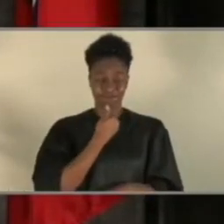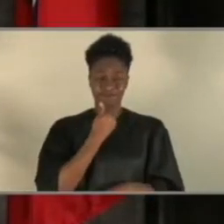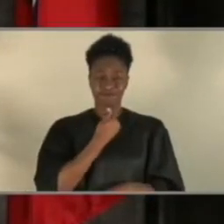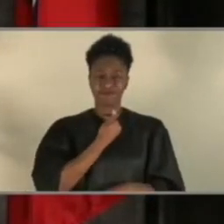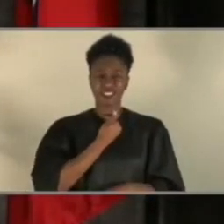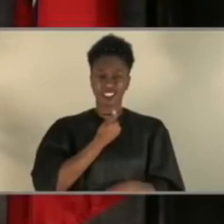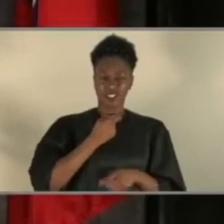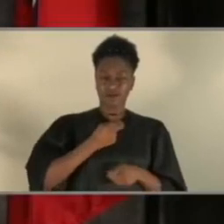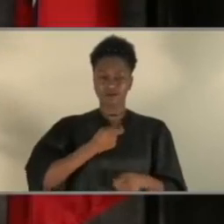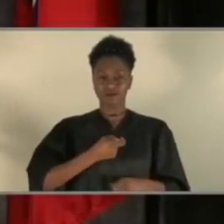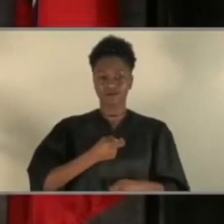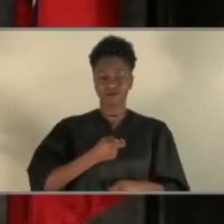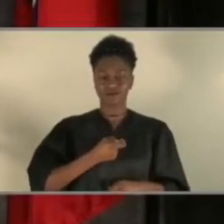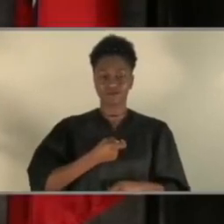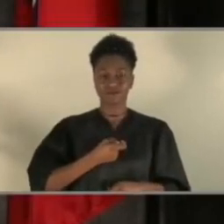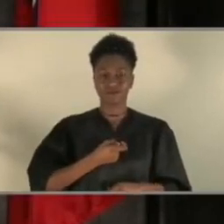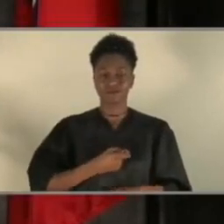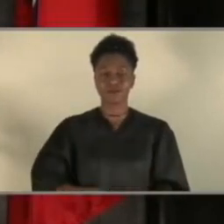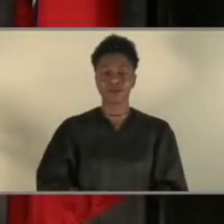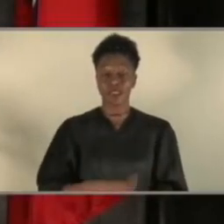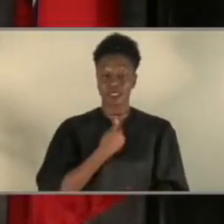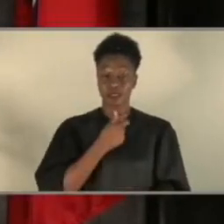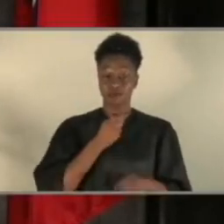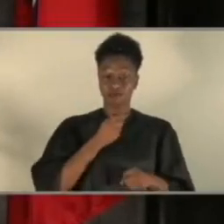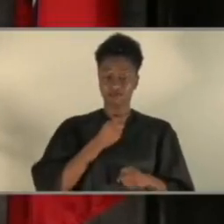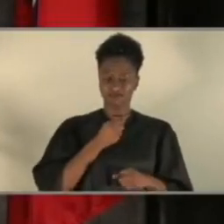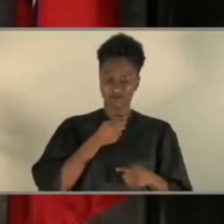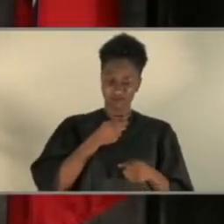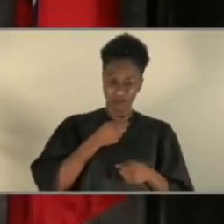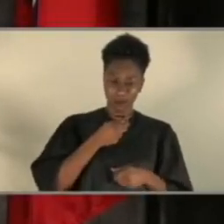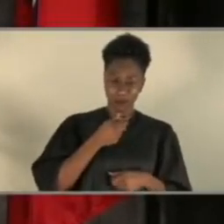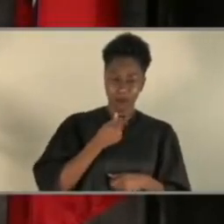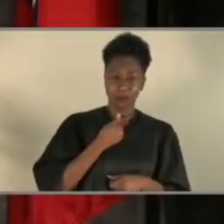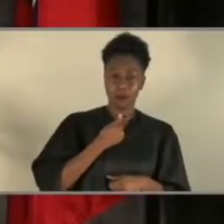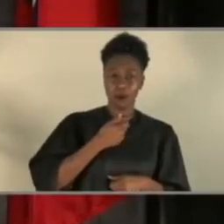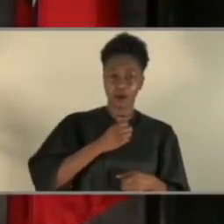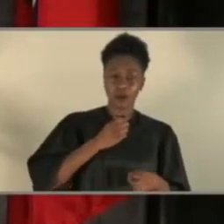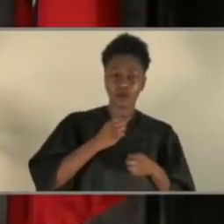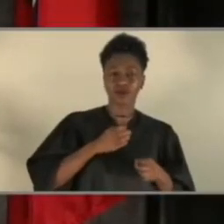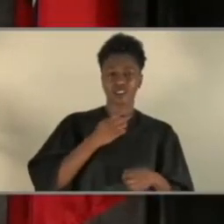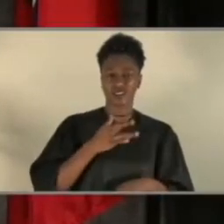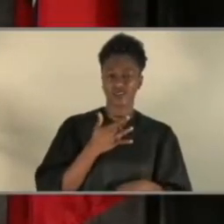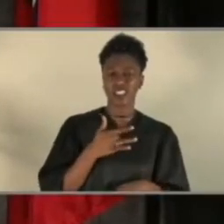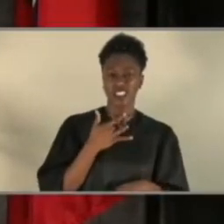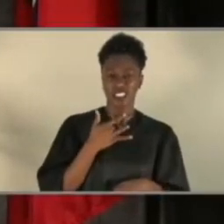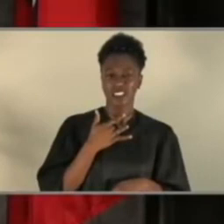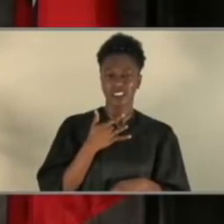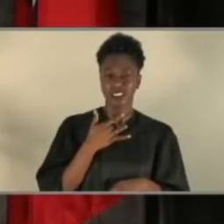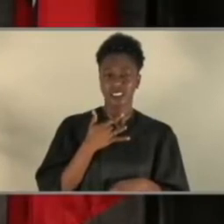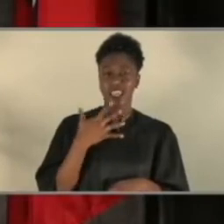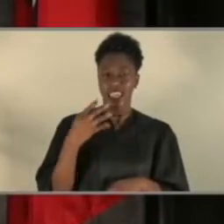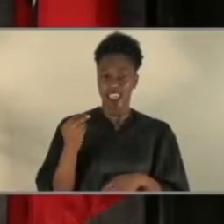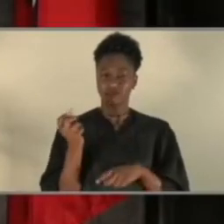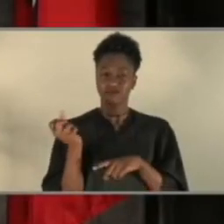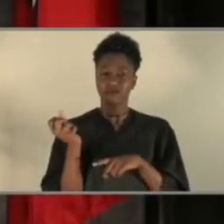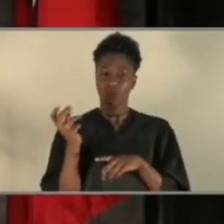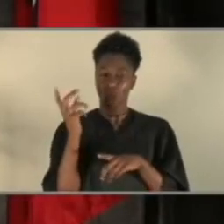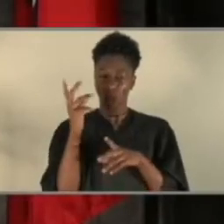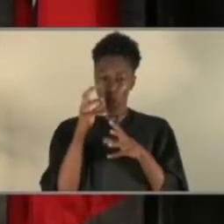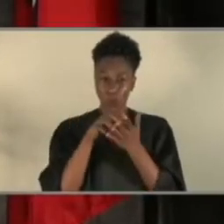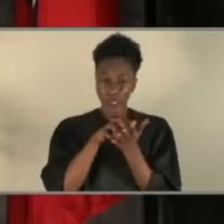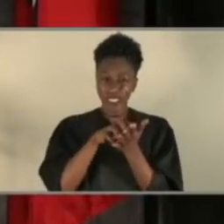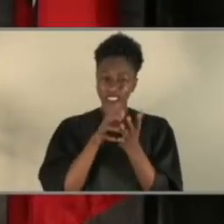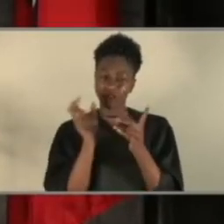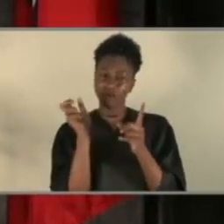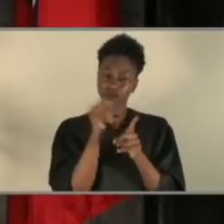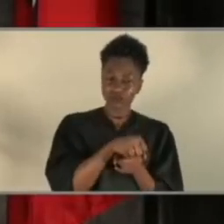Self-discipline can be defined as one's ability to control his feelings and overcome his weaknesses. This is an important skill that will play a key role in our